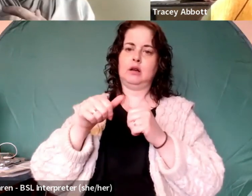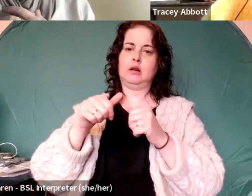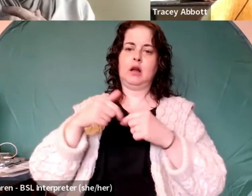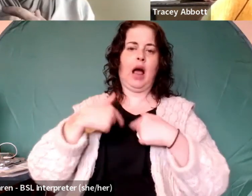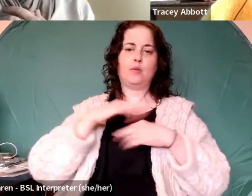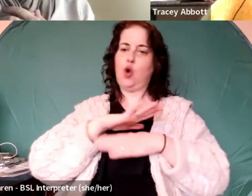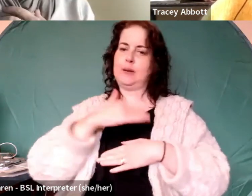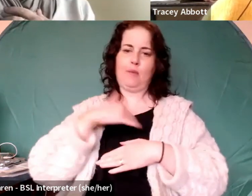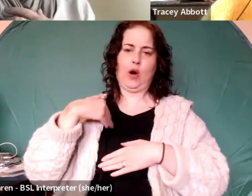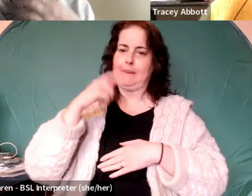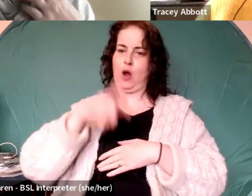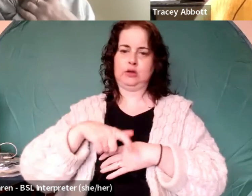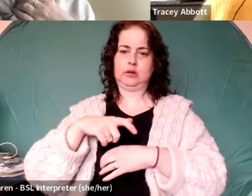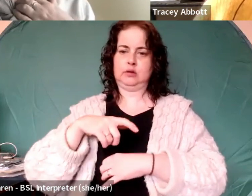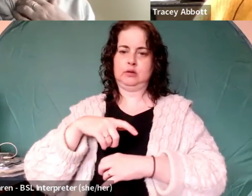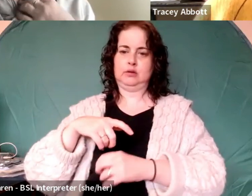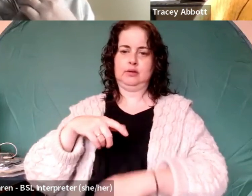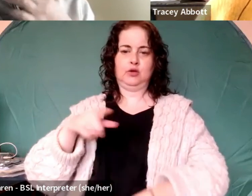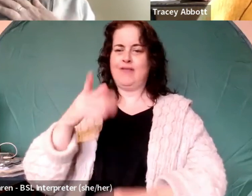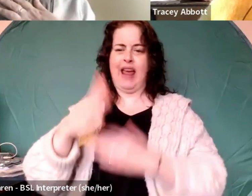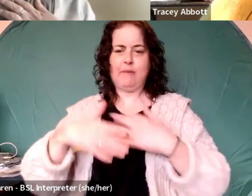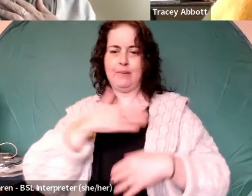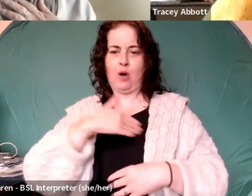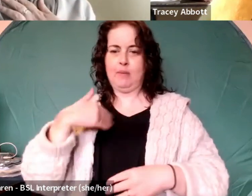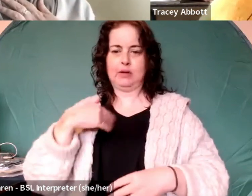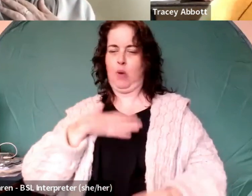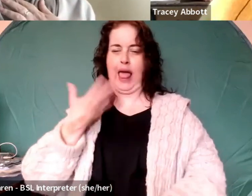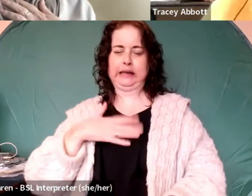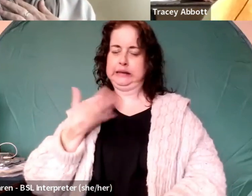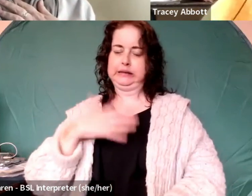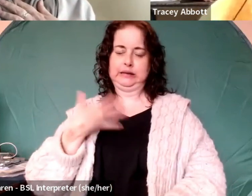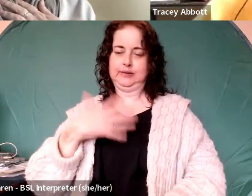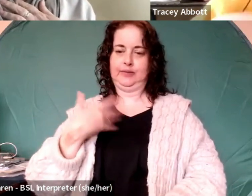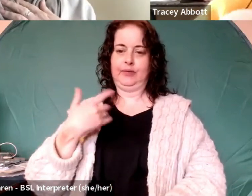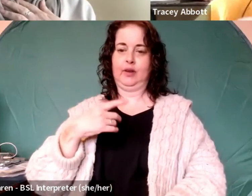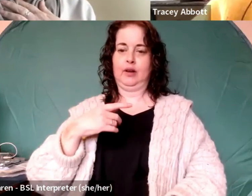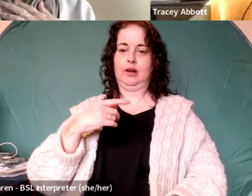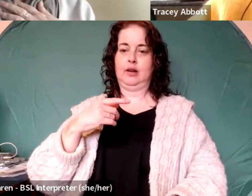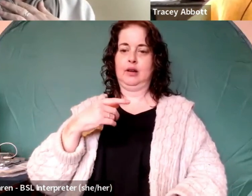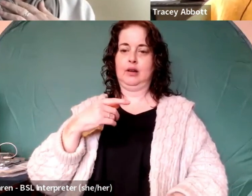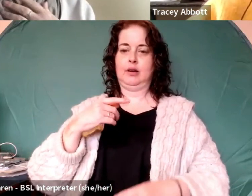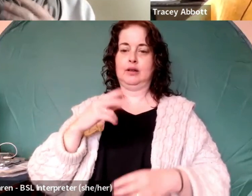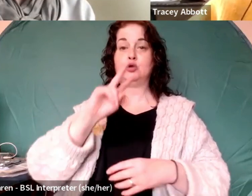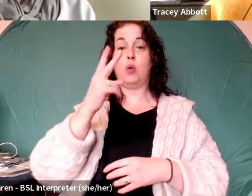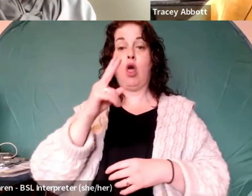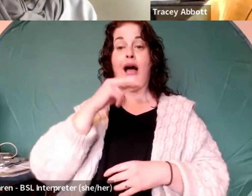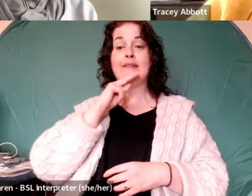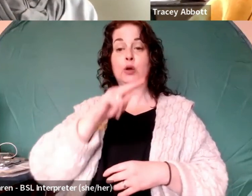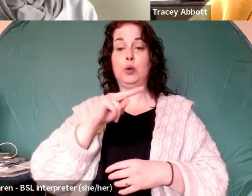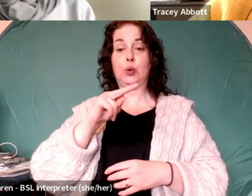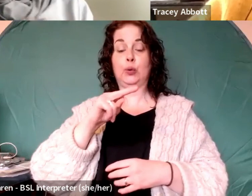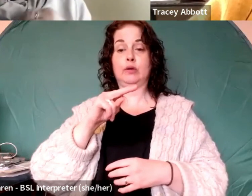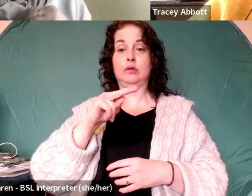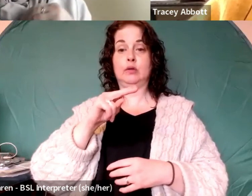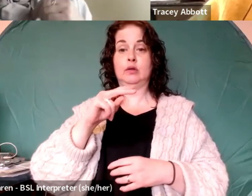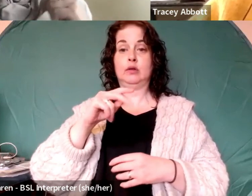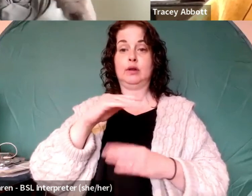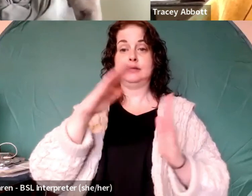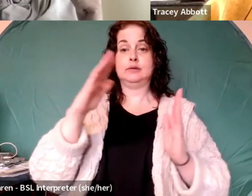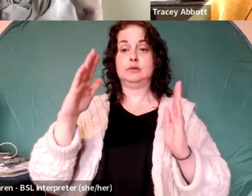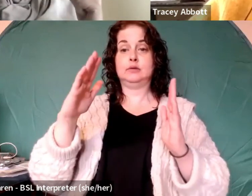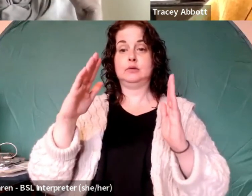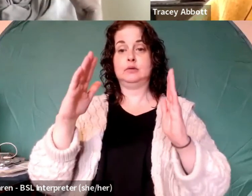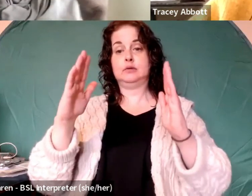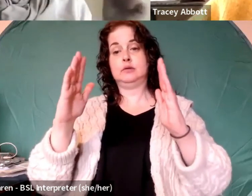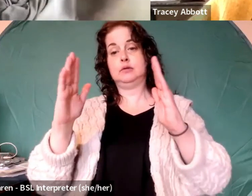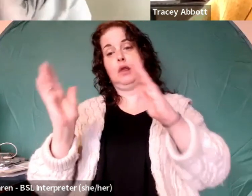a morning person. You've never been a morning person. Never been a morning person. I come alive at about 2 o'clock in the afternoon. And I'm alive until about 2 o'clock